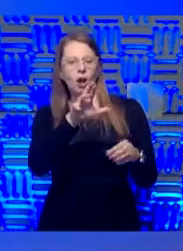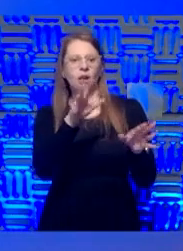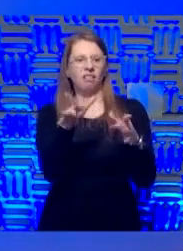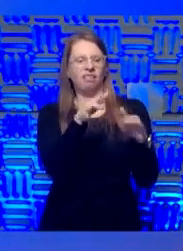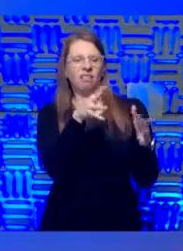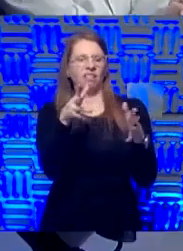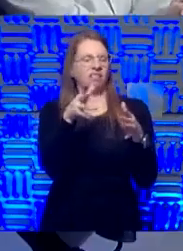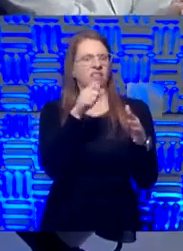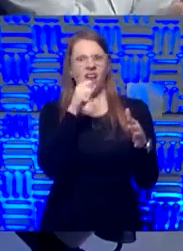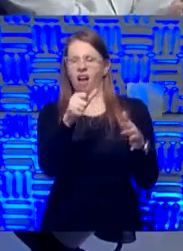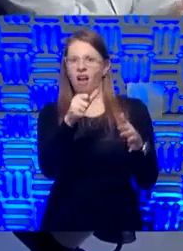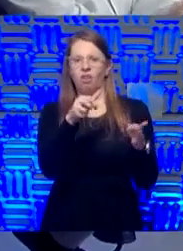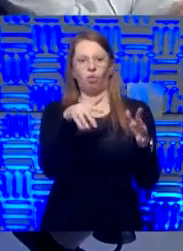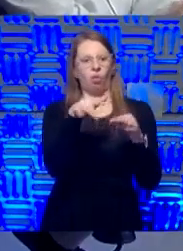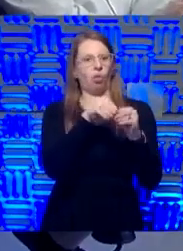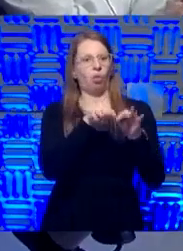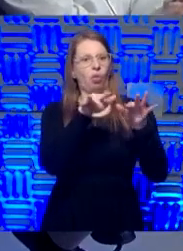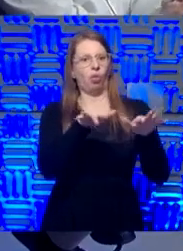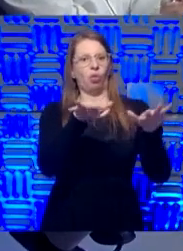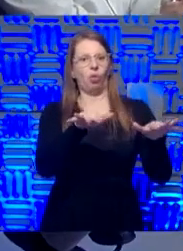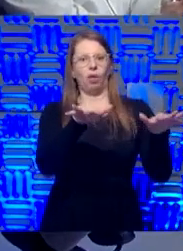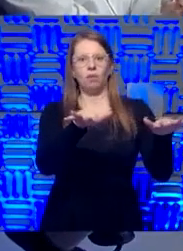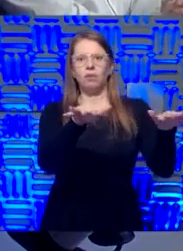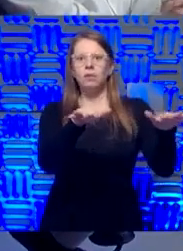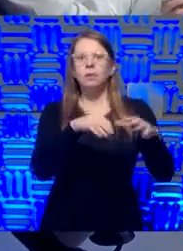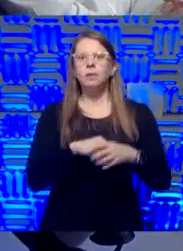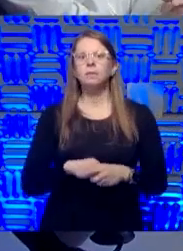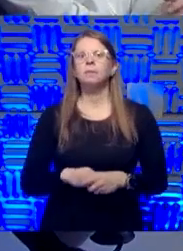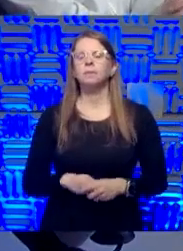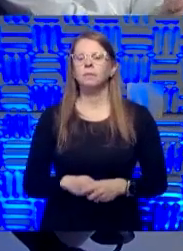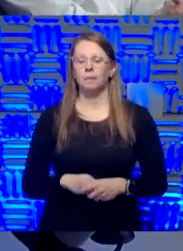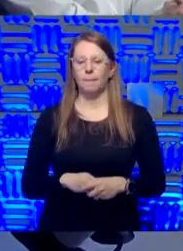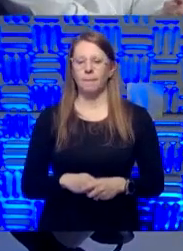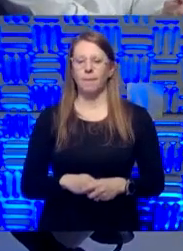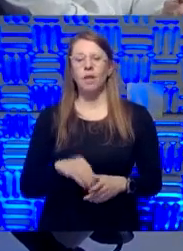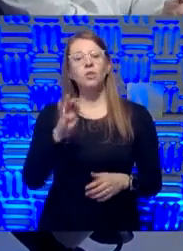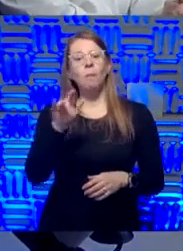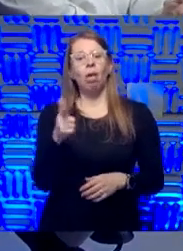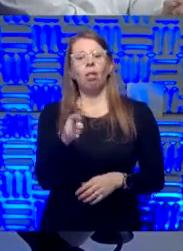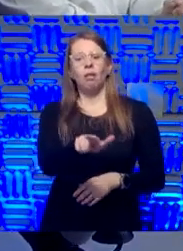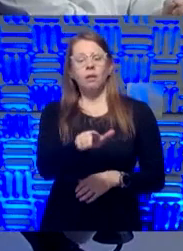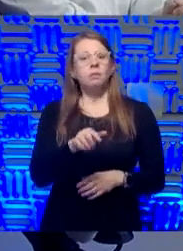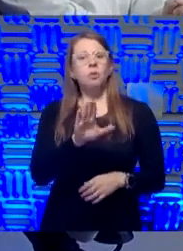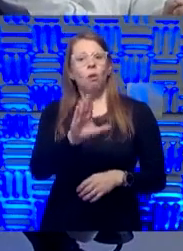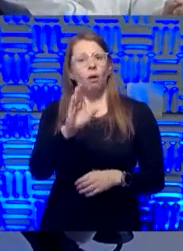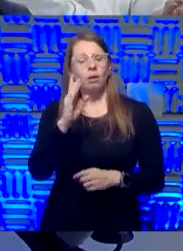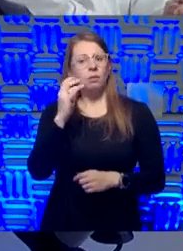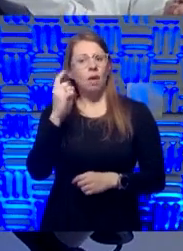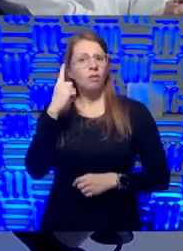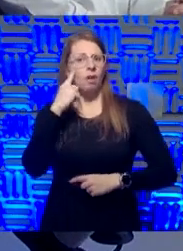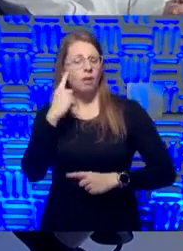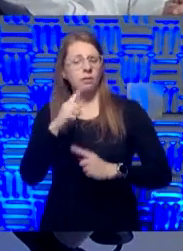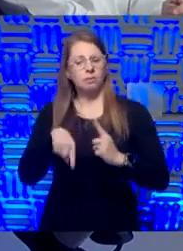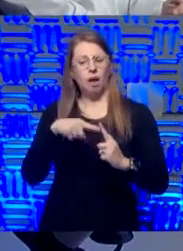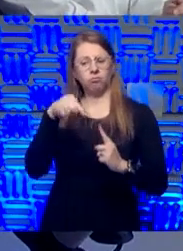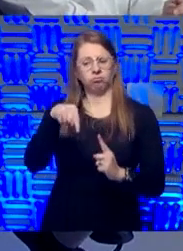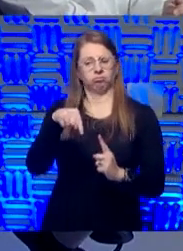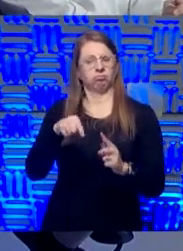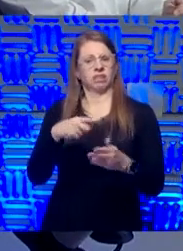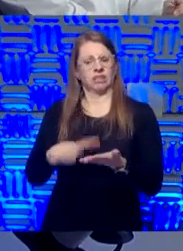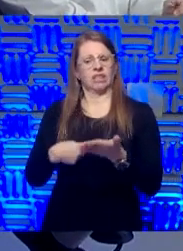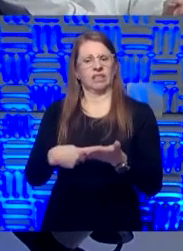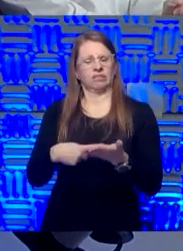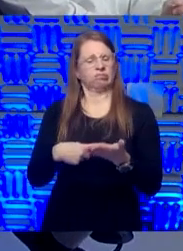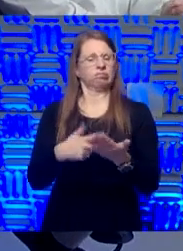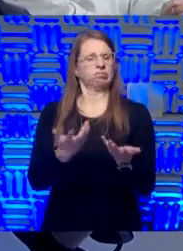that nature. Yeah, and I think outside just makes all the difference. And I want to turn to Bill for just a minute. Bill, thoughts about this discussion, and how does that translate, do